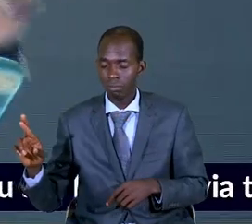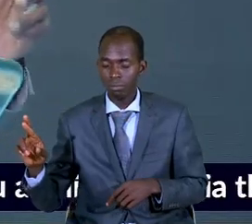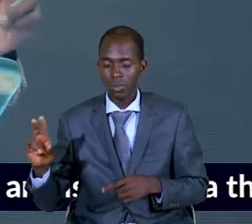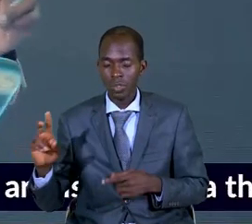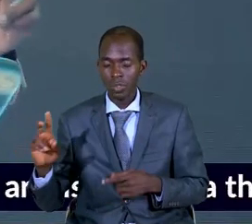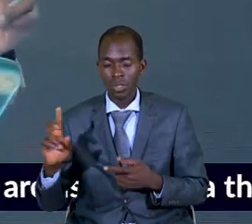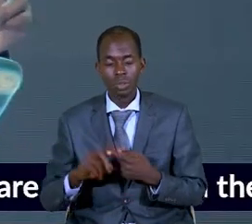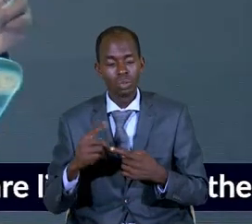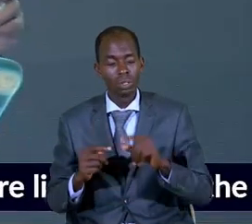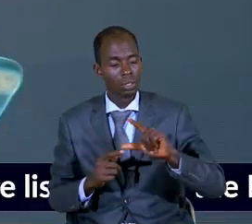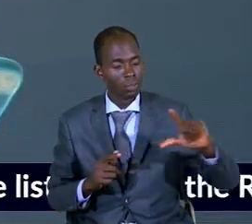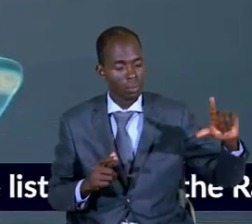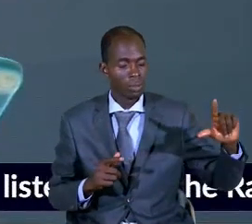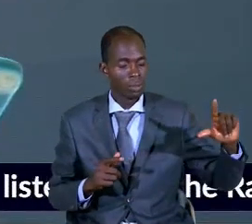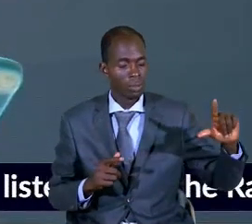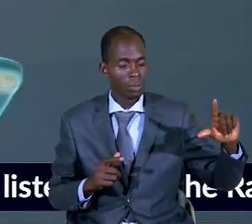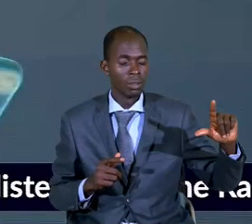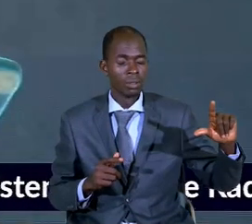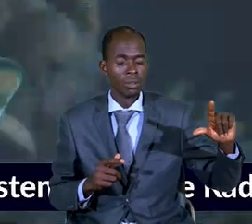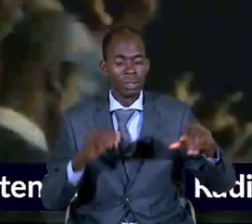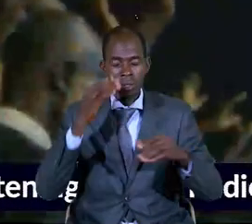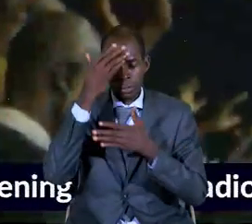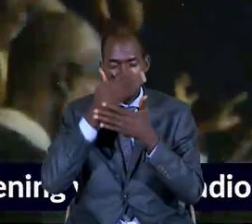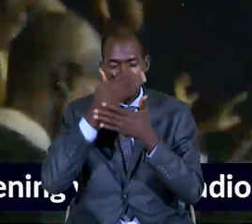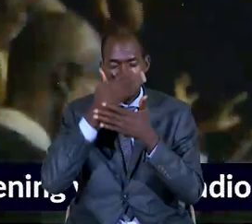the left, in front of me,